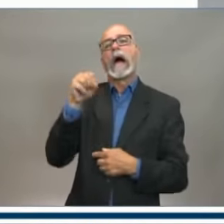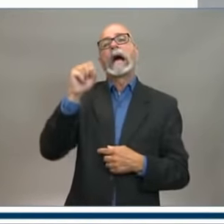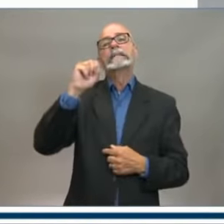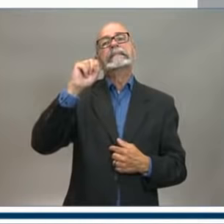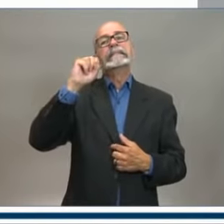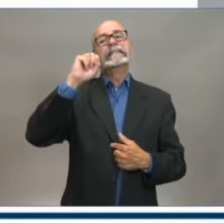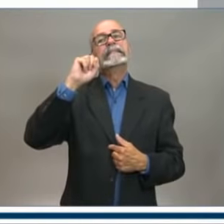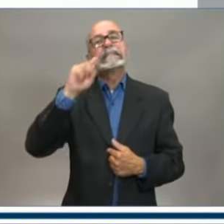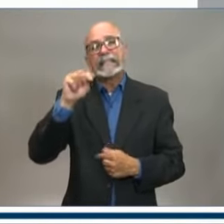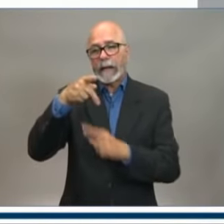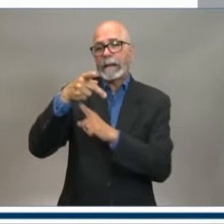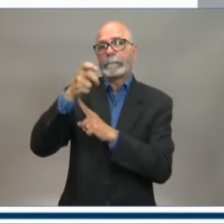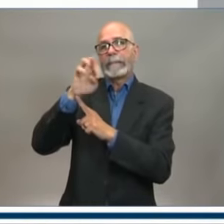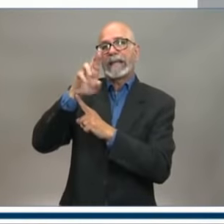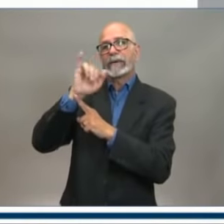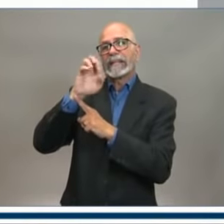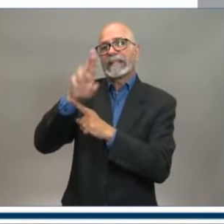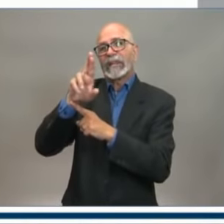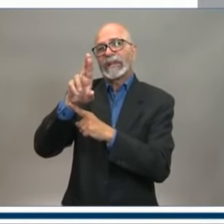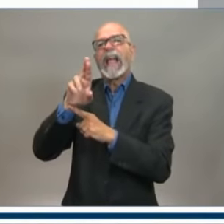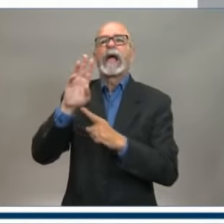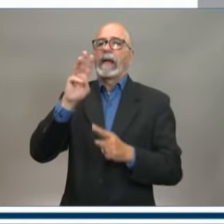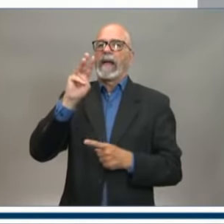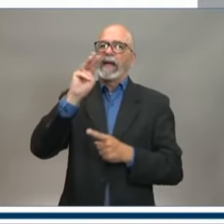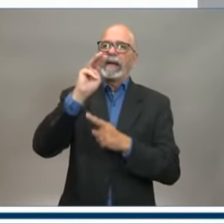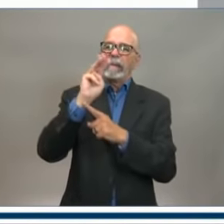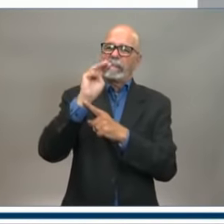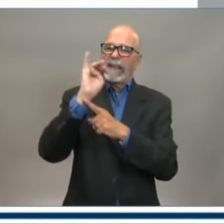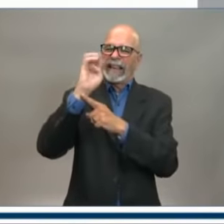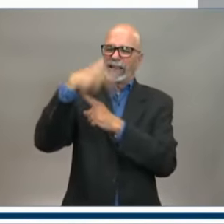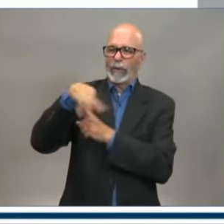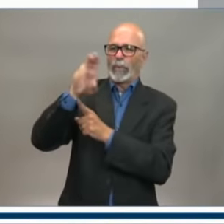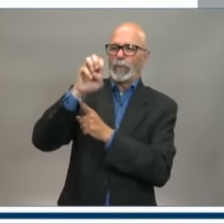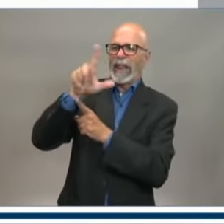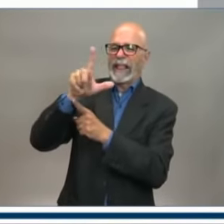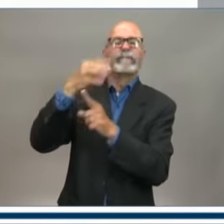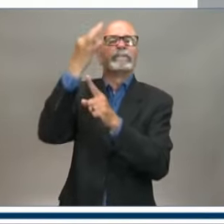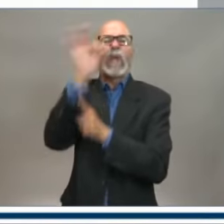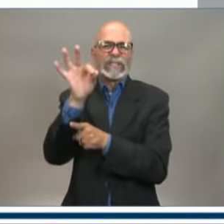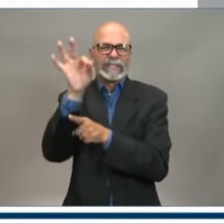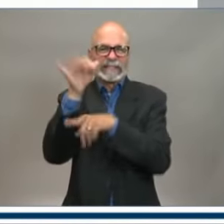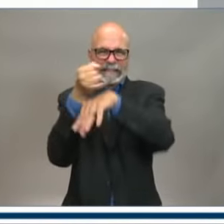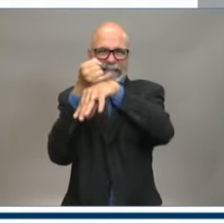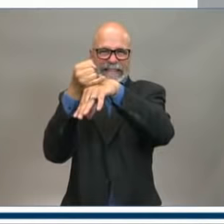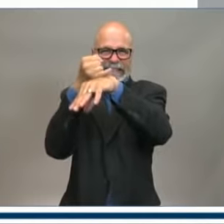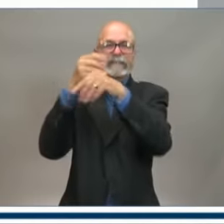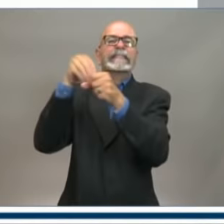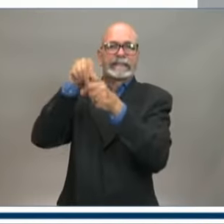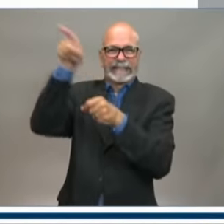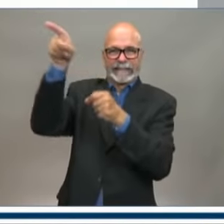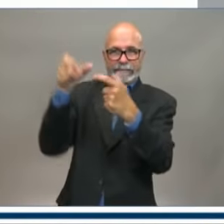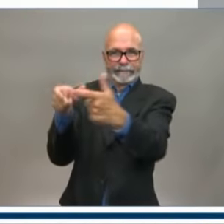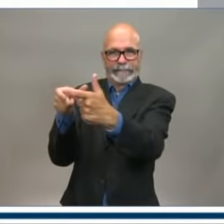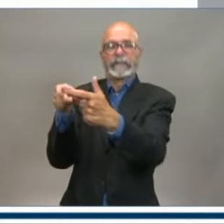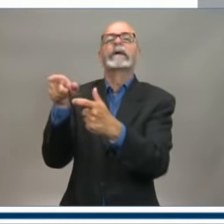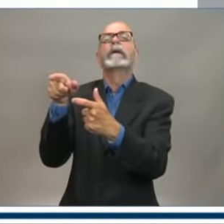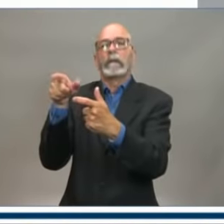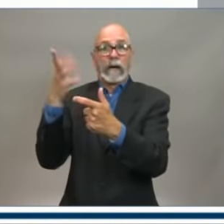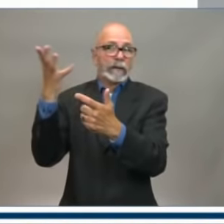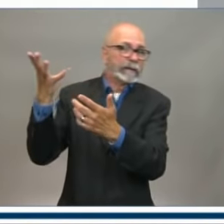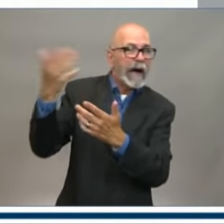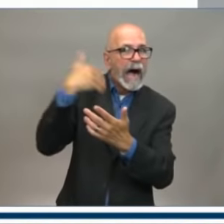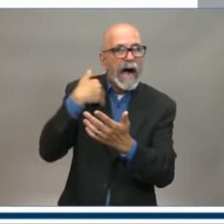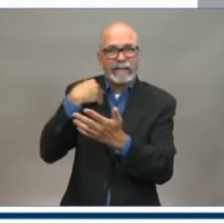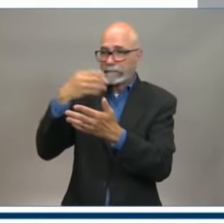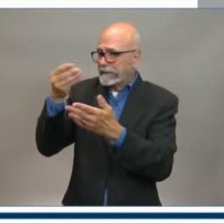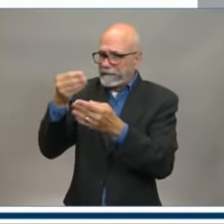capacity. The numbers from there are over. If you look at that, you've given a total number, but over time, it's not had a substantive